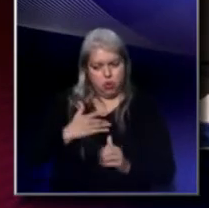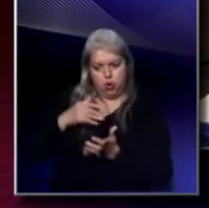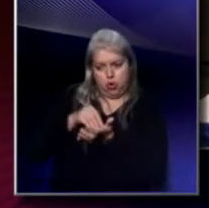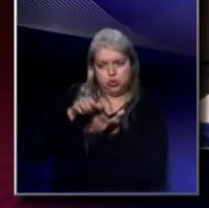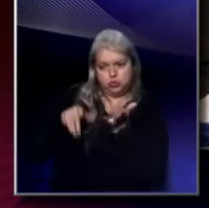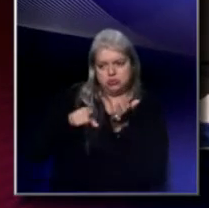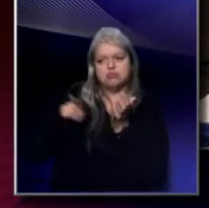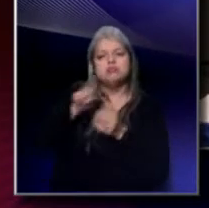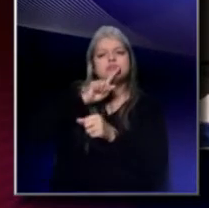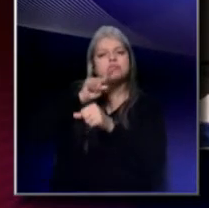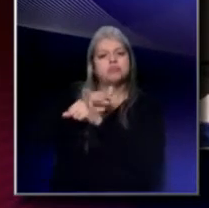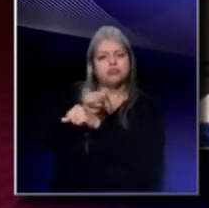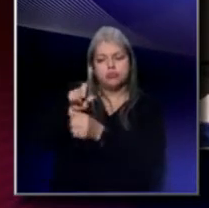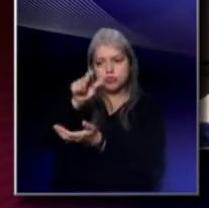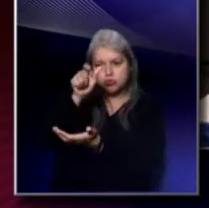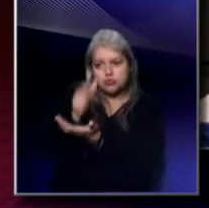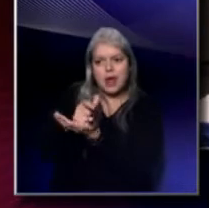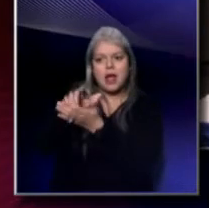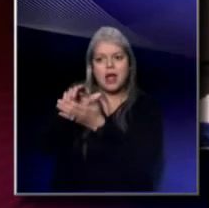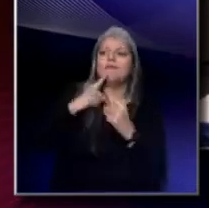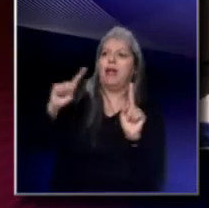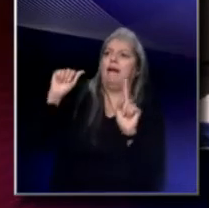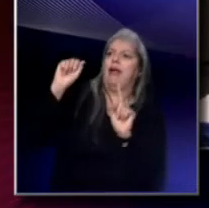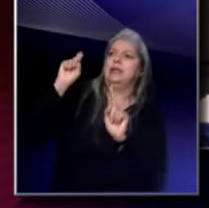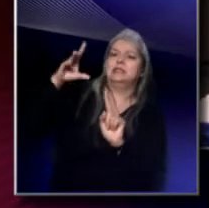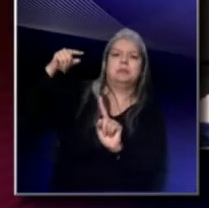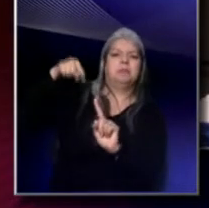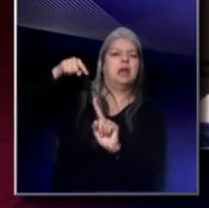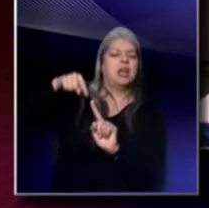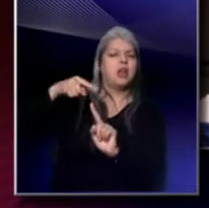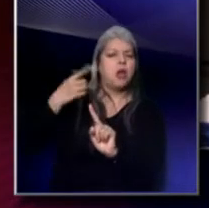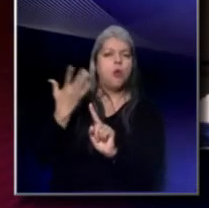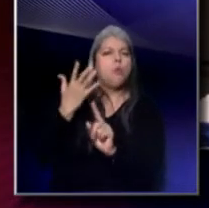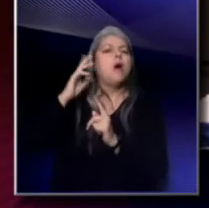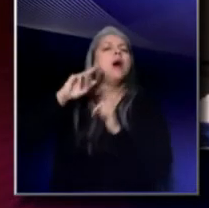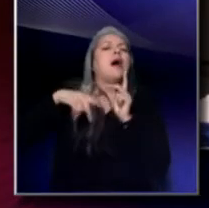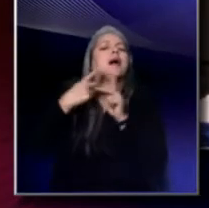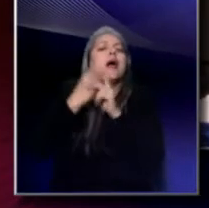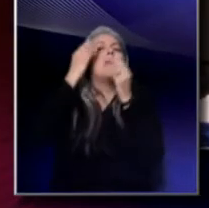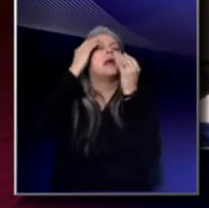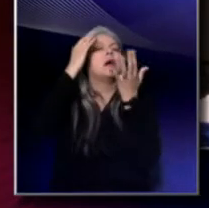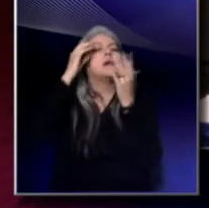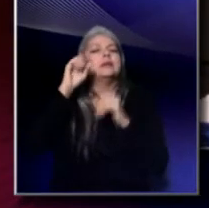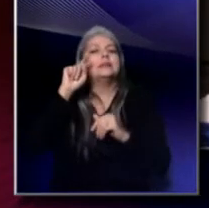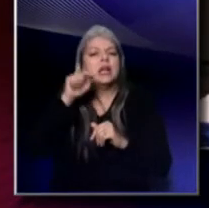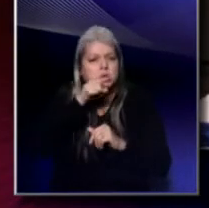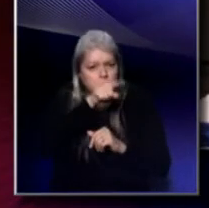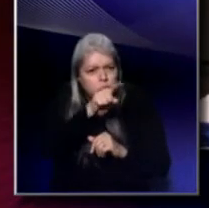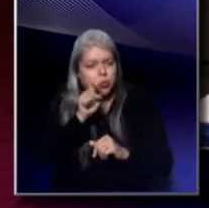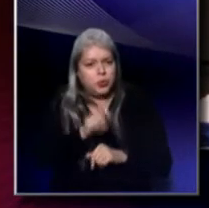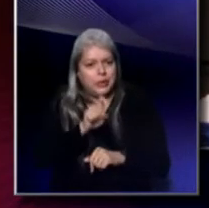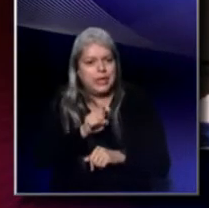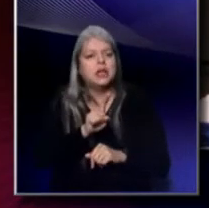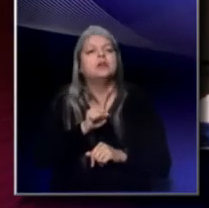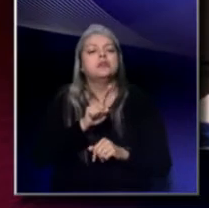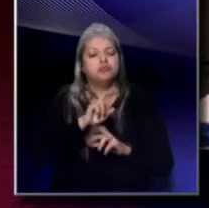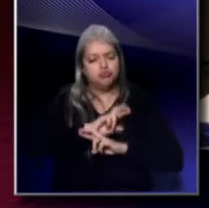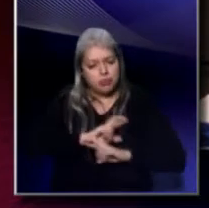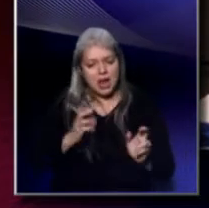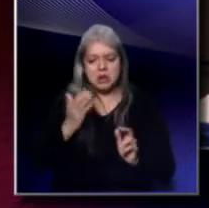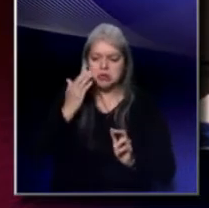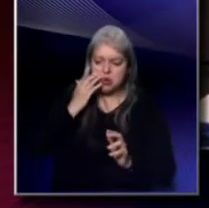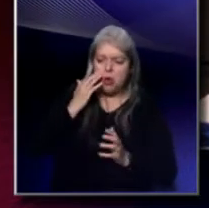are graduating college and career ready? What kind of data do you need, do we need,